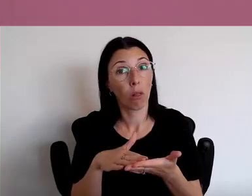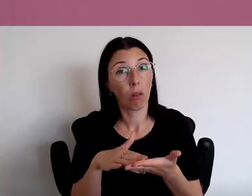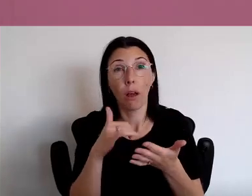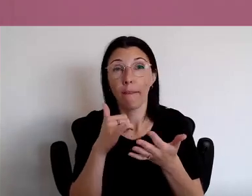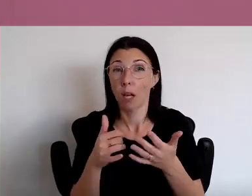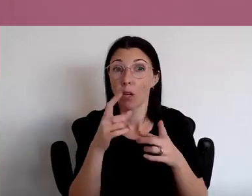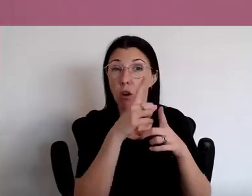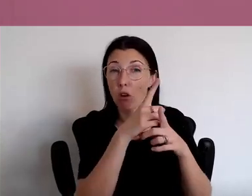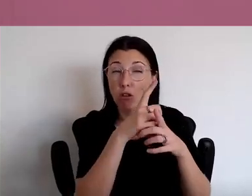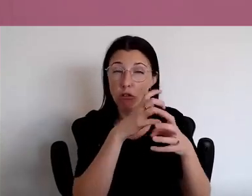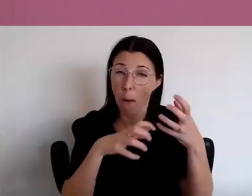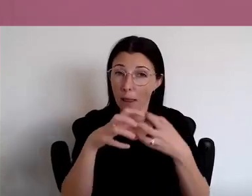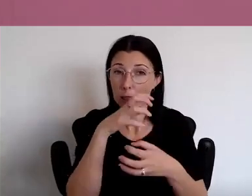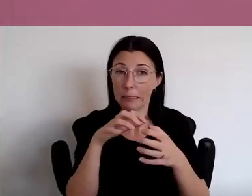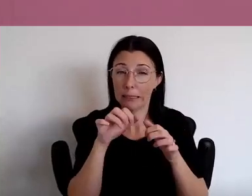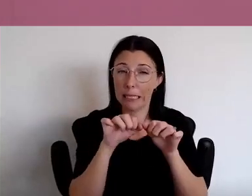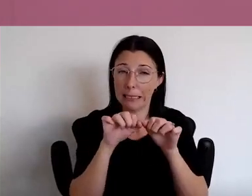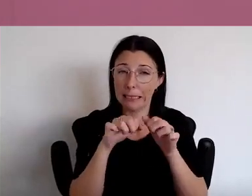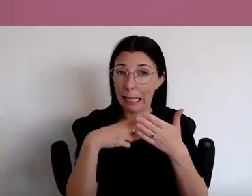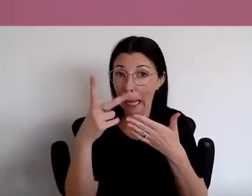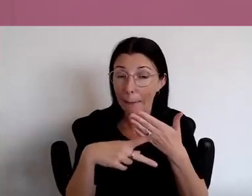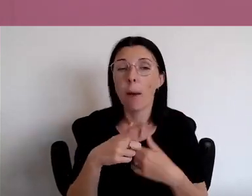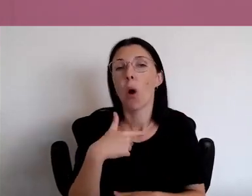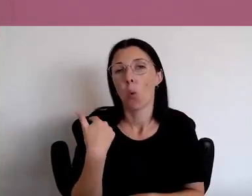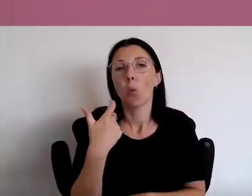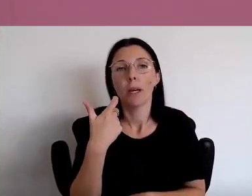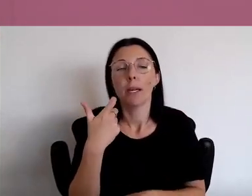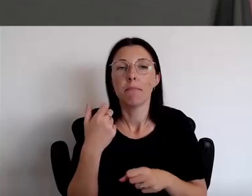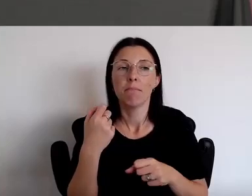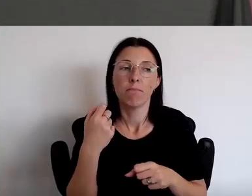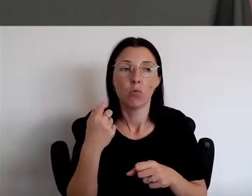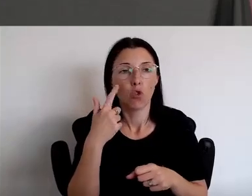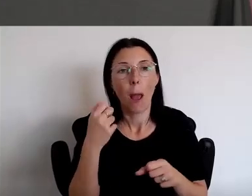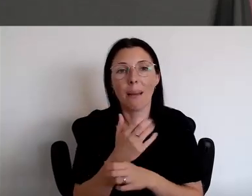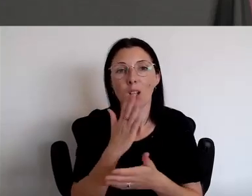scheme, but we do our best to simplify it and make it understandable.